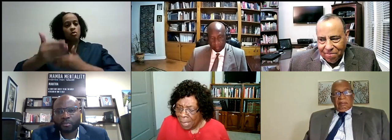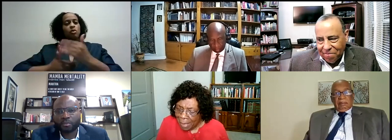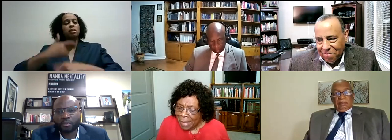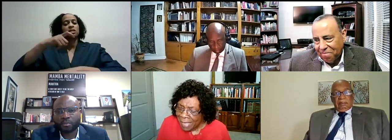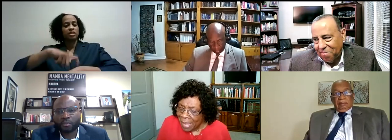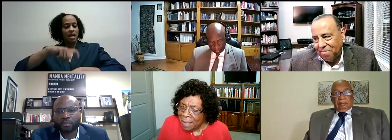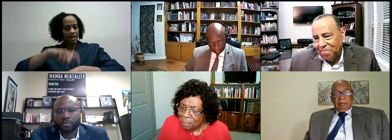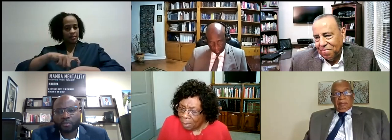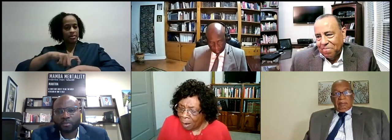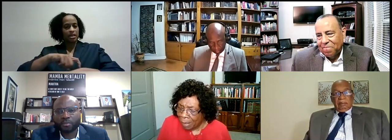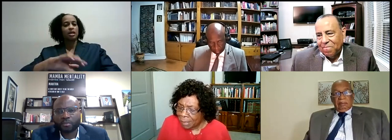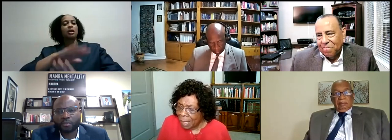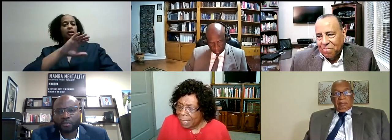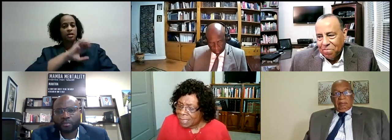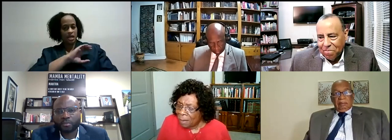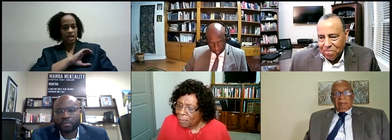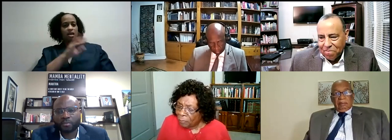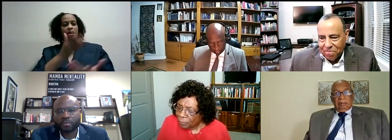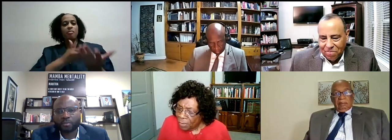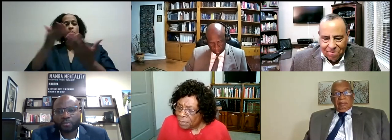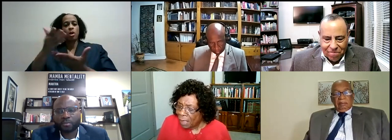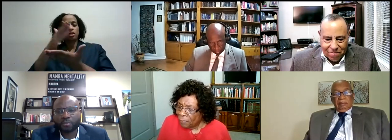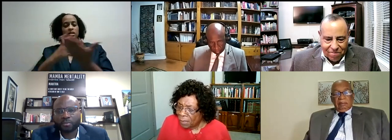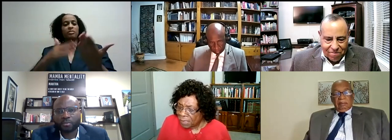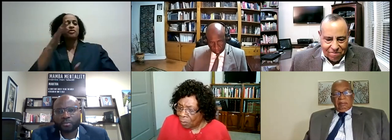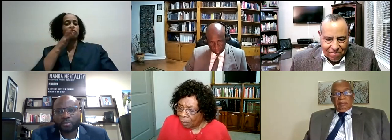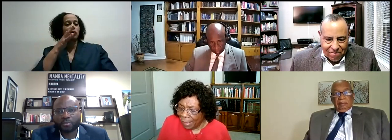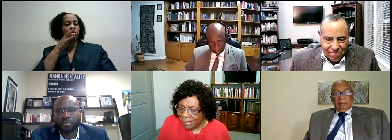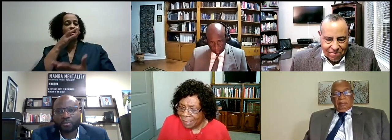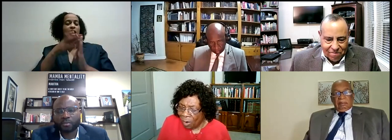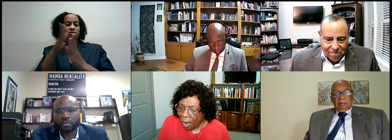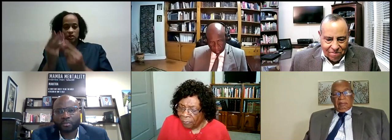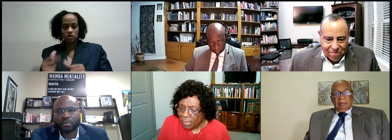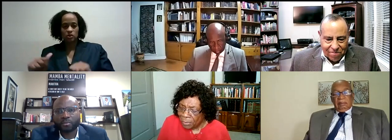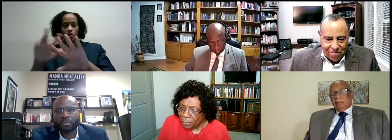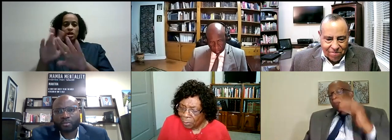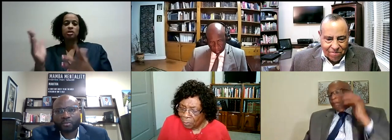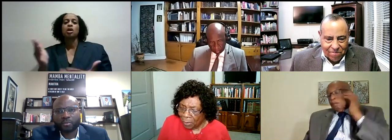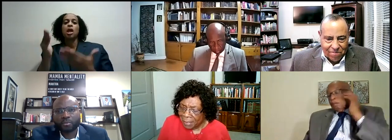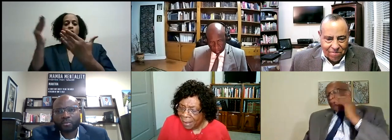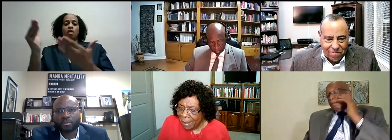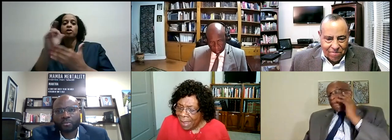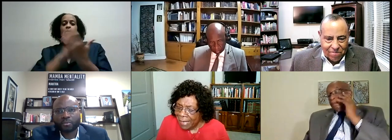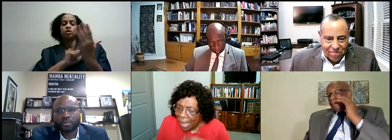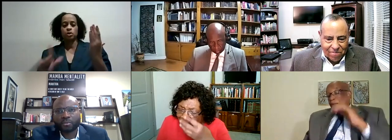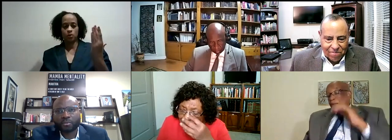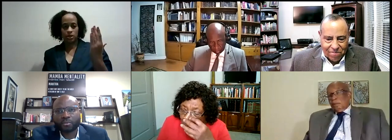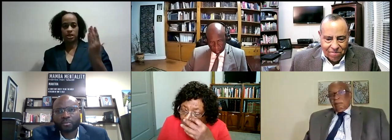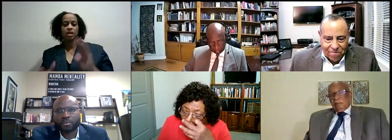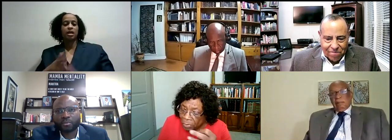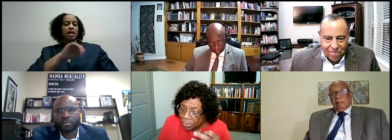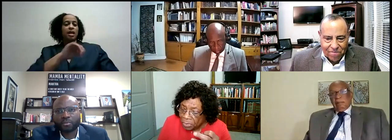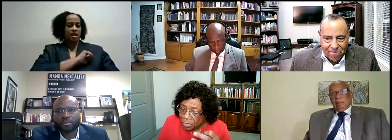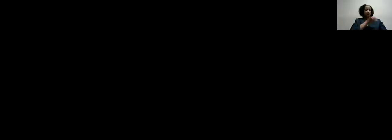time, Cain brought some of the fruits of the soil as an offering to the Lord. And